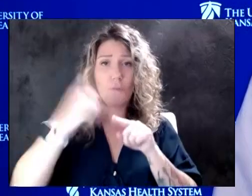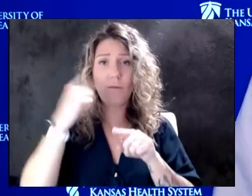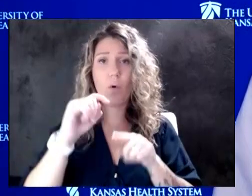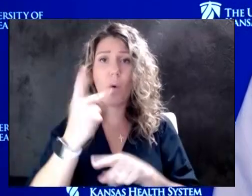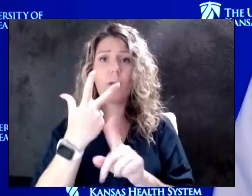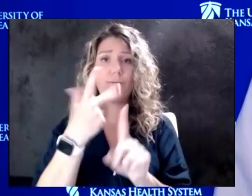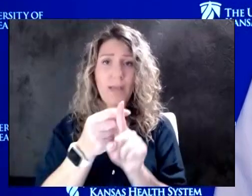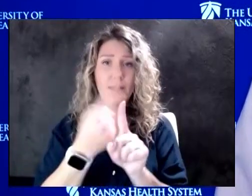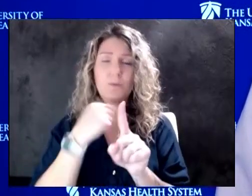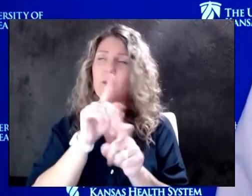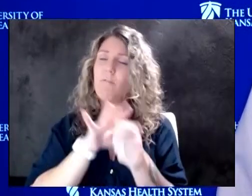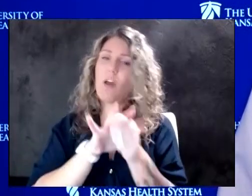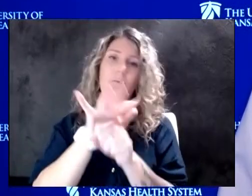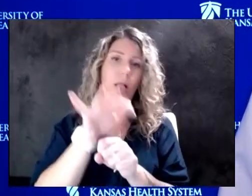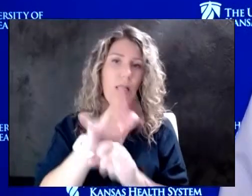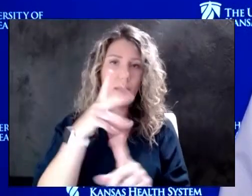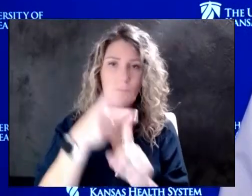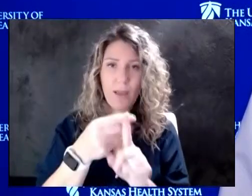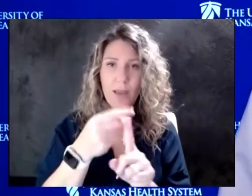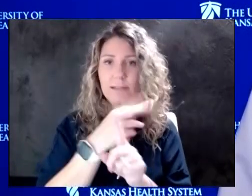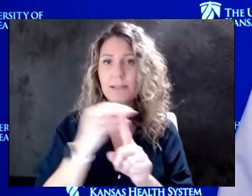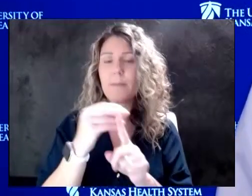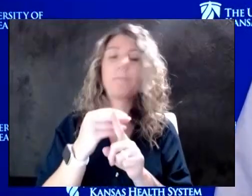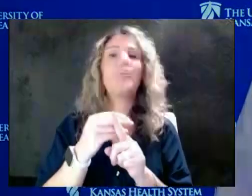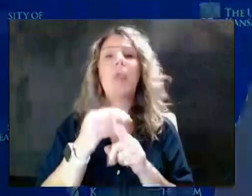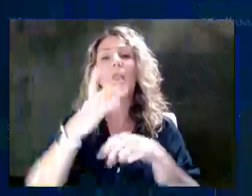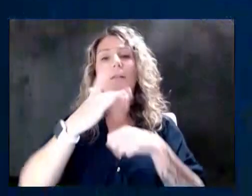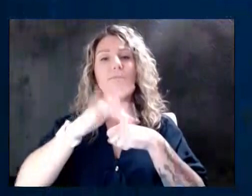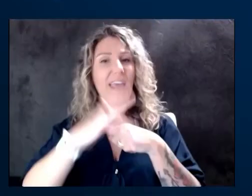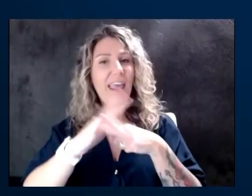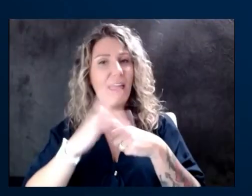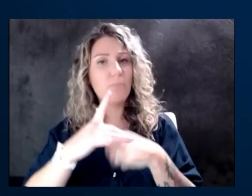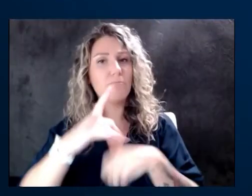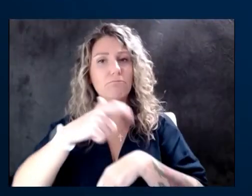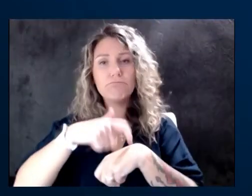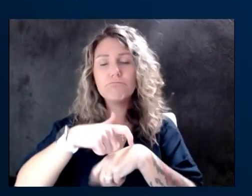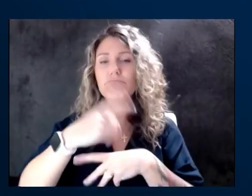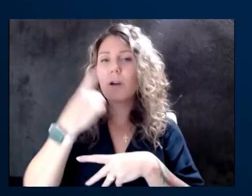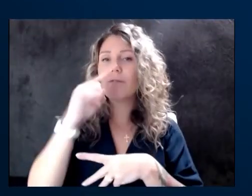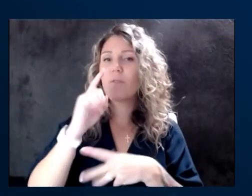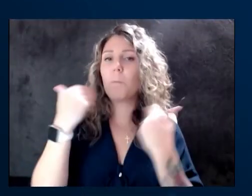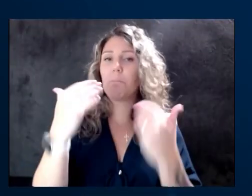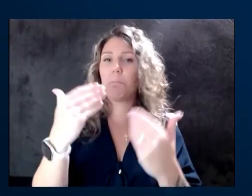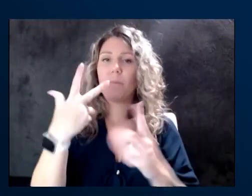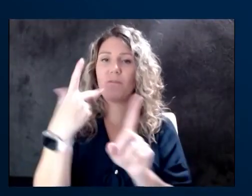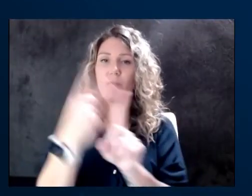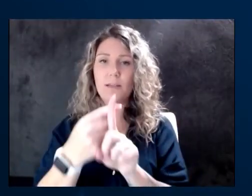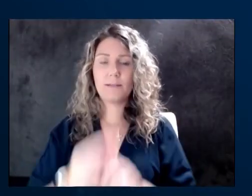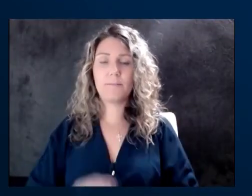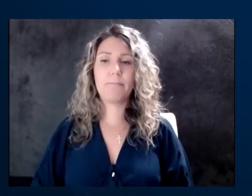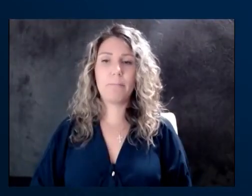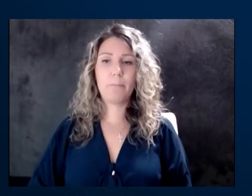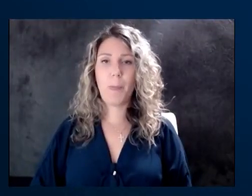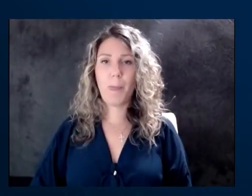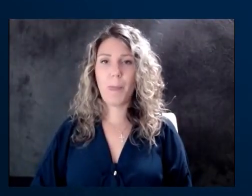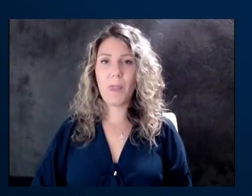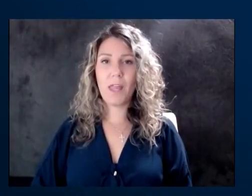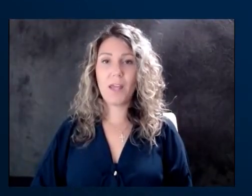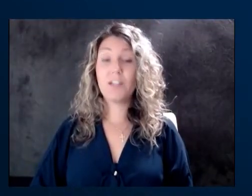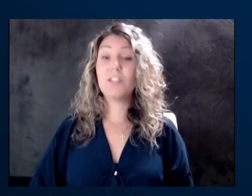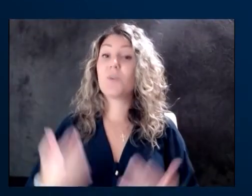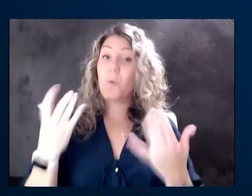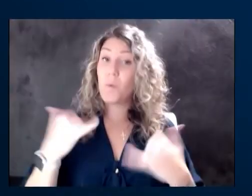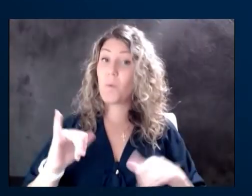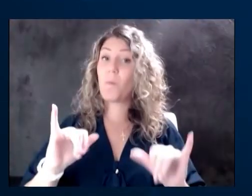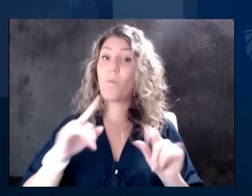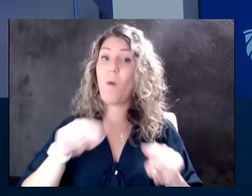of vaccine and slots available to go ahead and get vaccinated. Okay, while we have that up, that's for our COVID testing. Thank